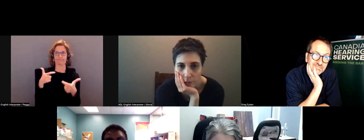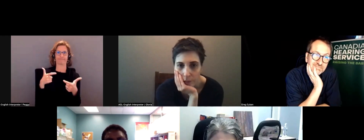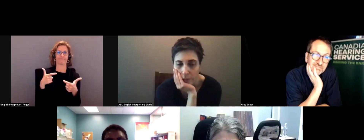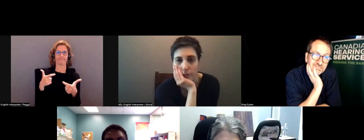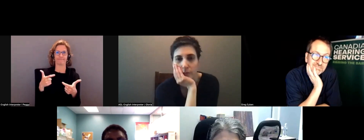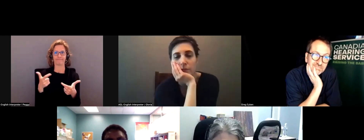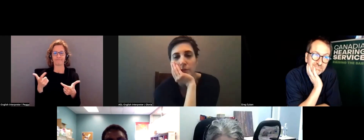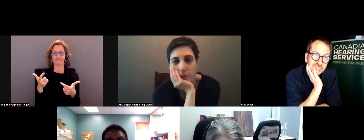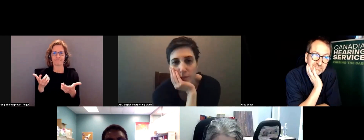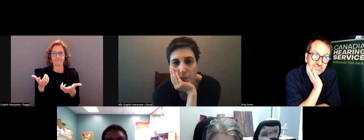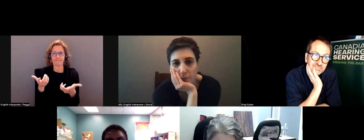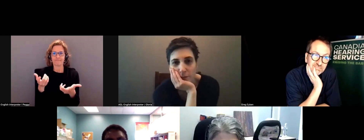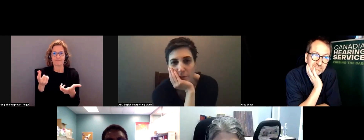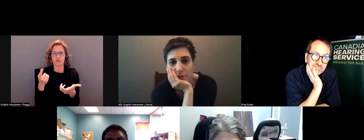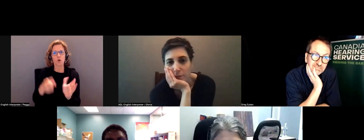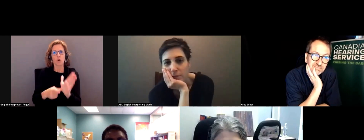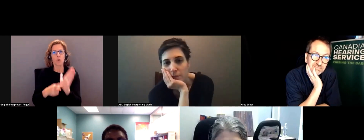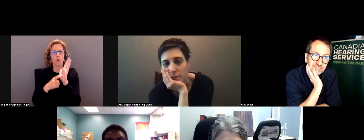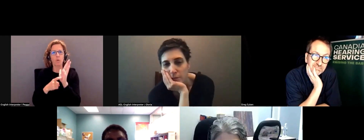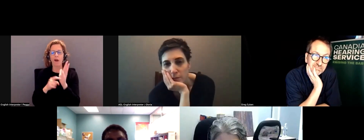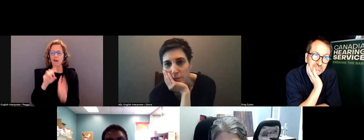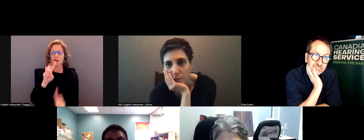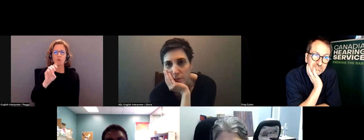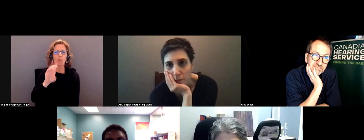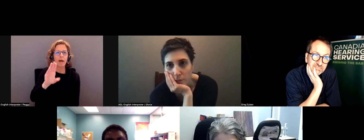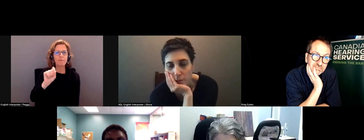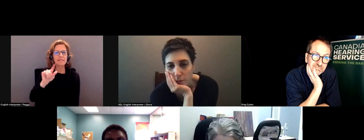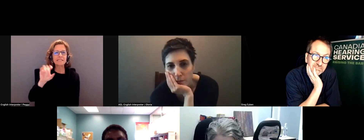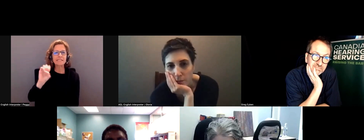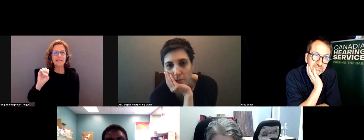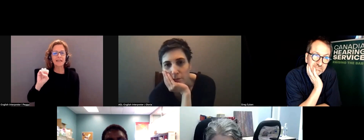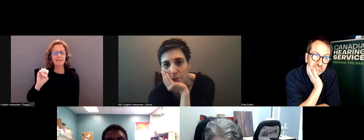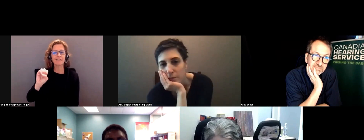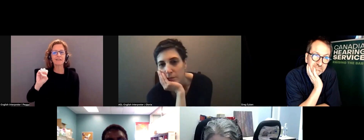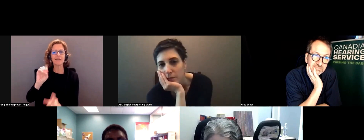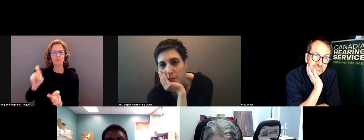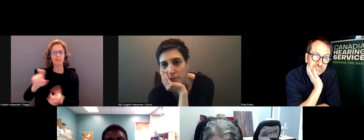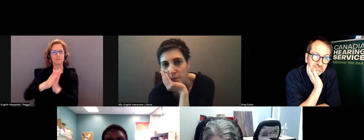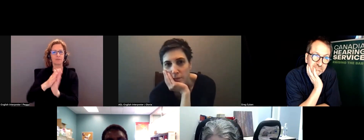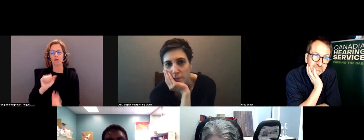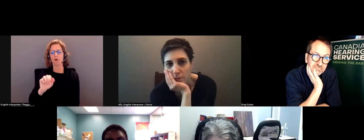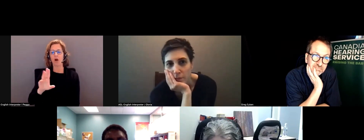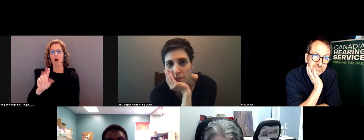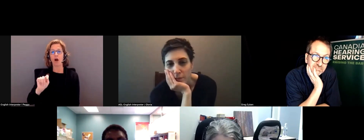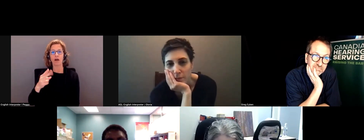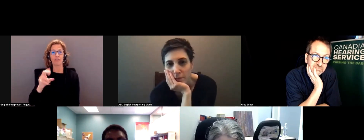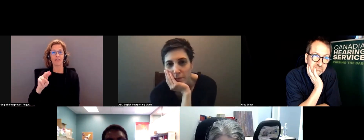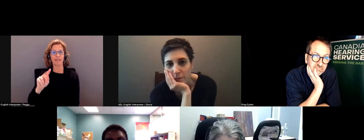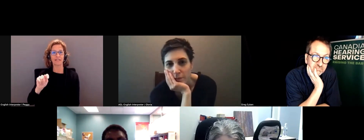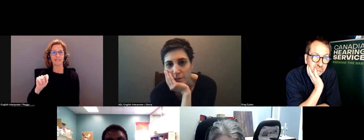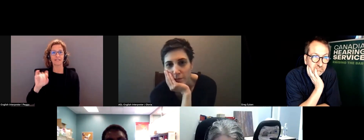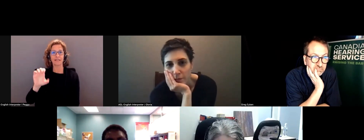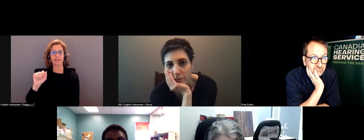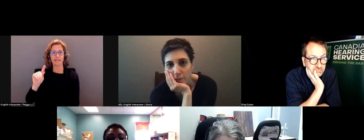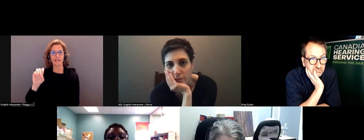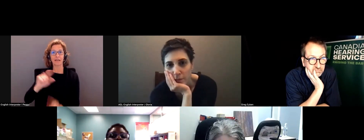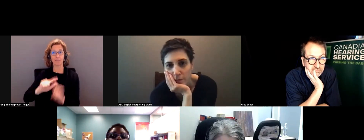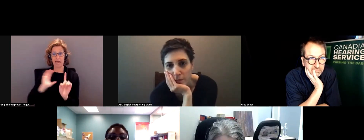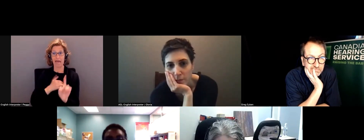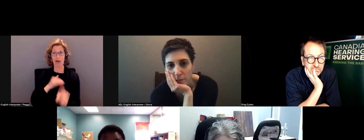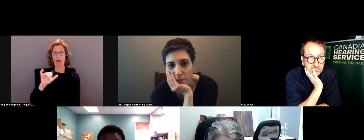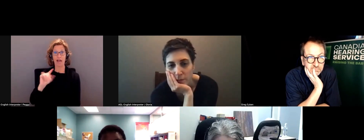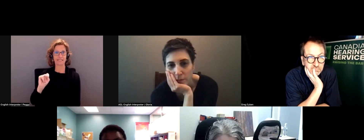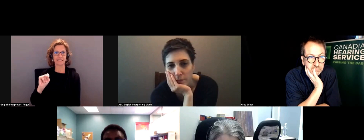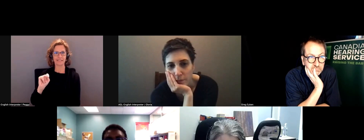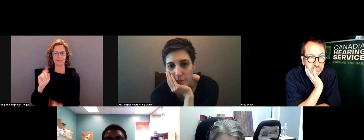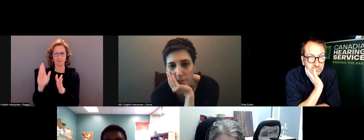you had to authenticate the website, and it was beyond what our IT person had access to. Yeah, it's very unusual. I haven't